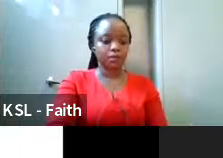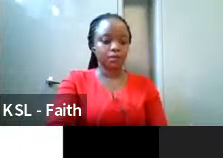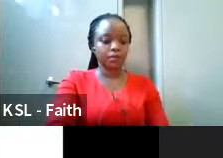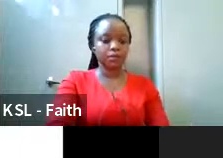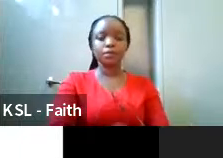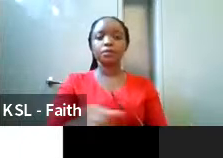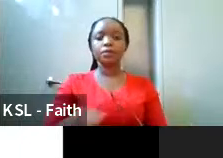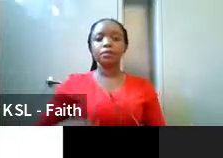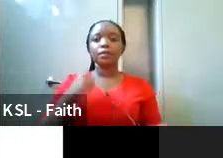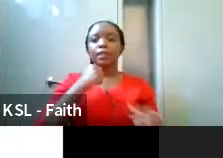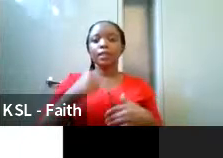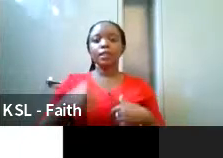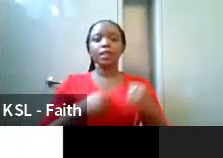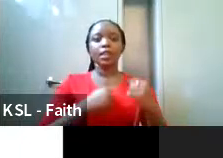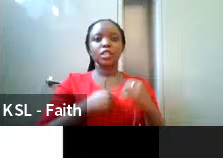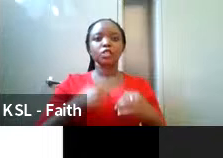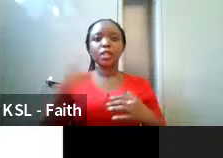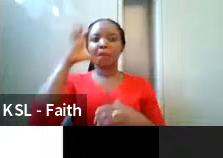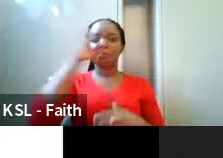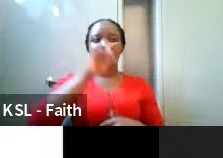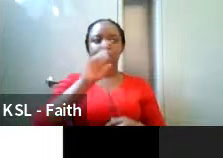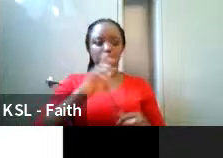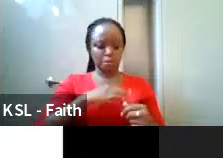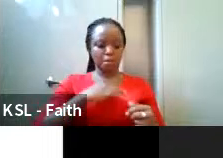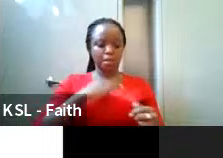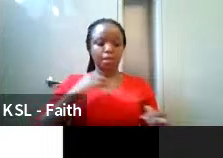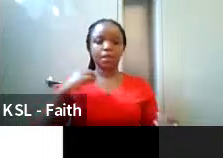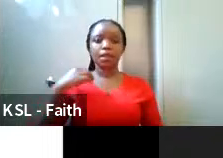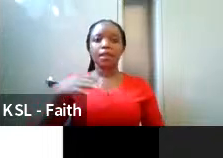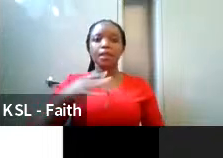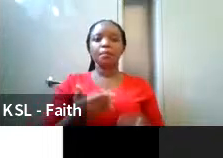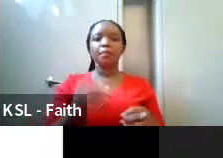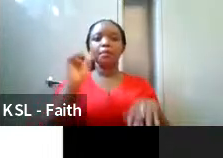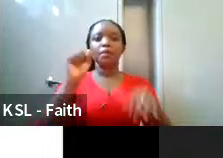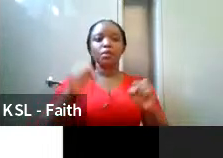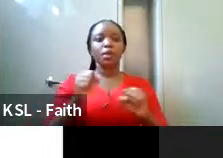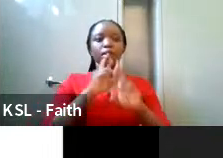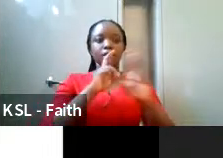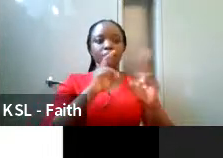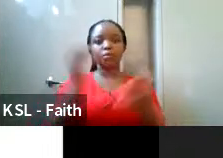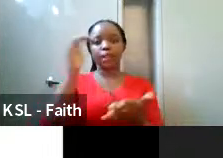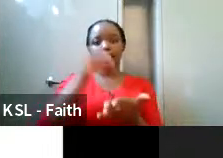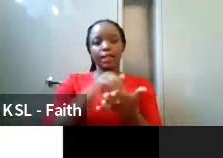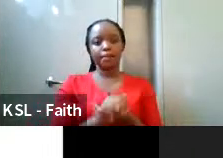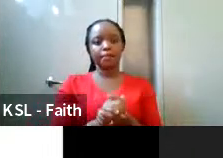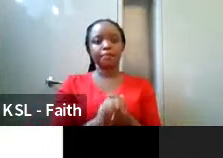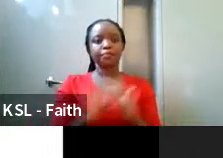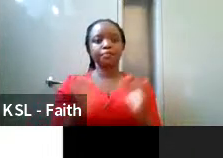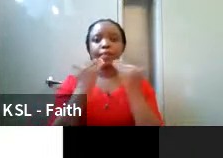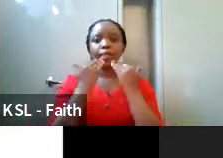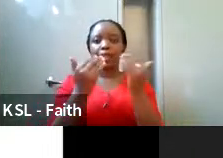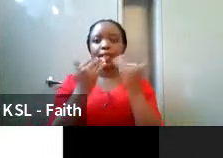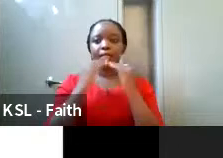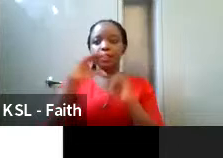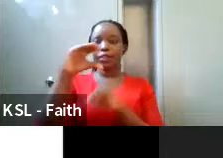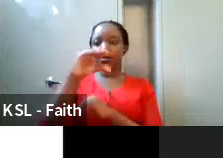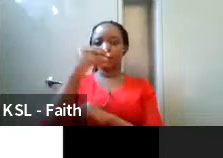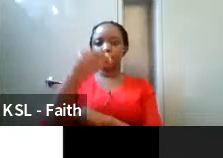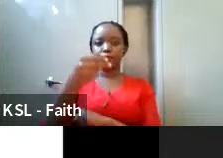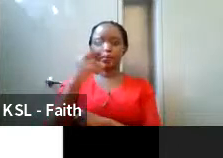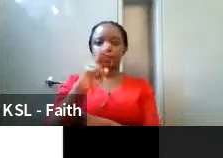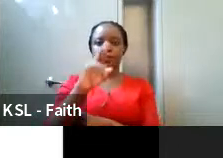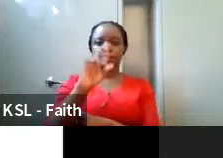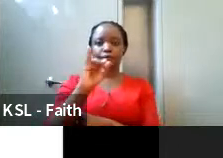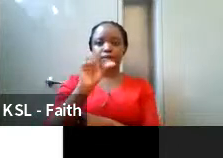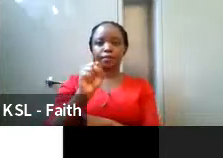Sorry, I completely missed that question. Maybe you can ask again. It's No okay. worries. Thank you. Chris, Thank could you, you please Chris. repeat your question?